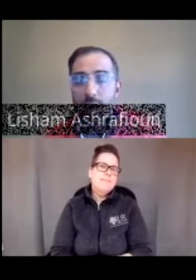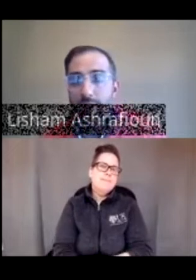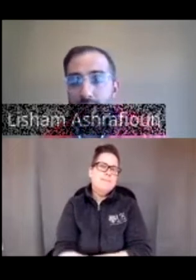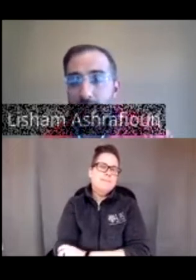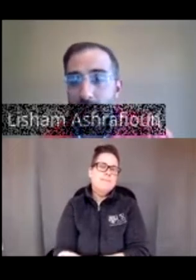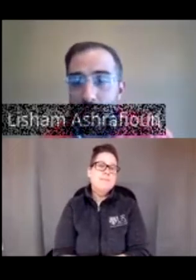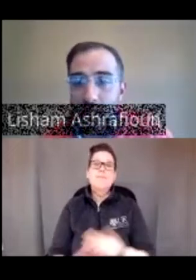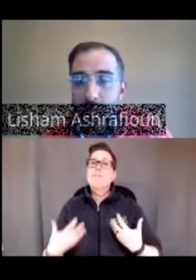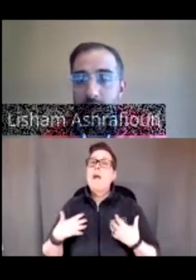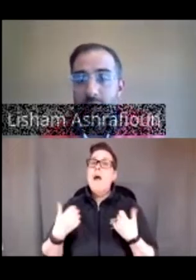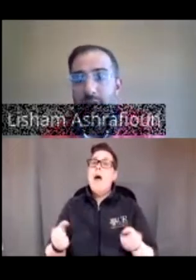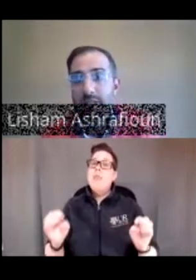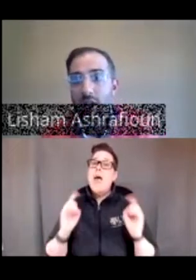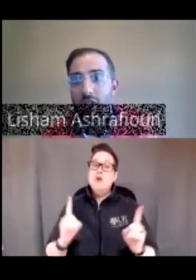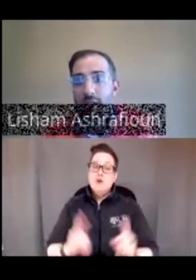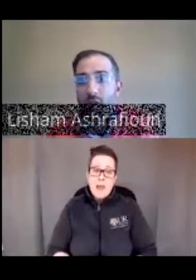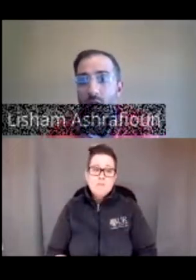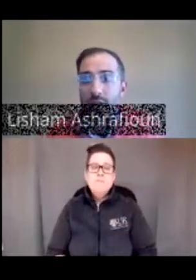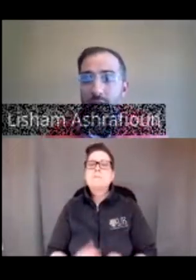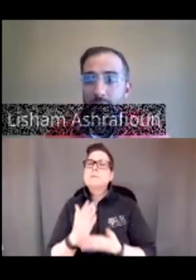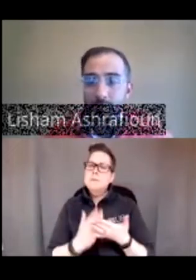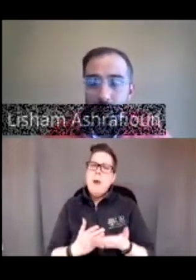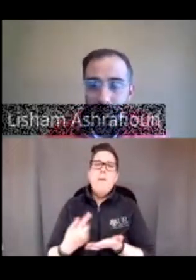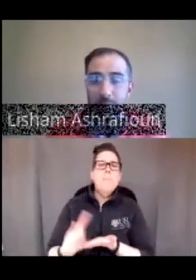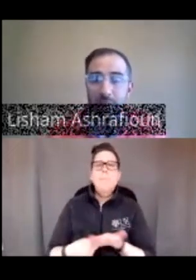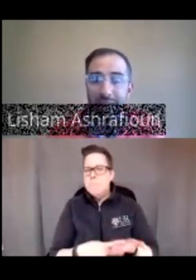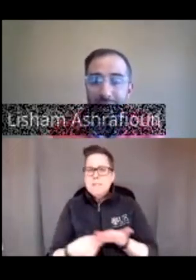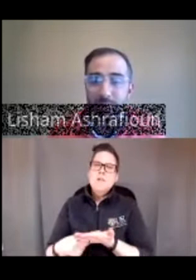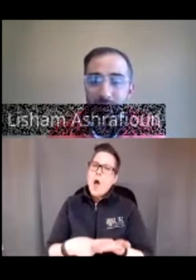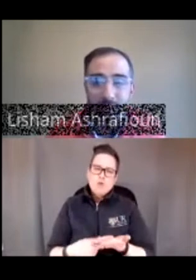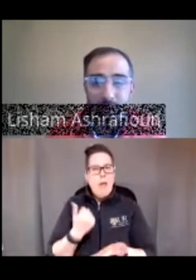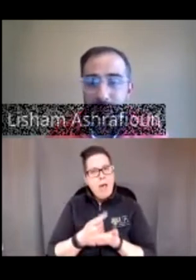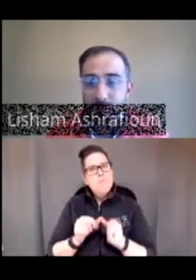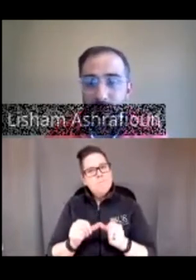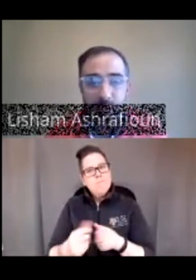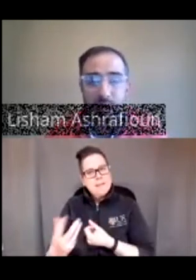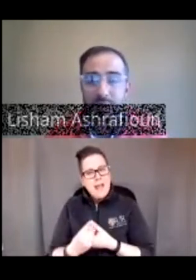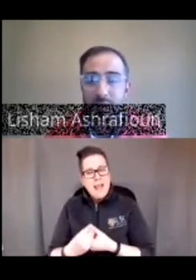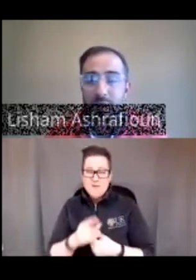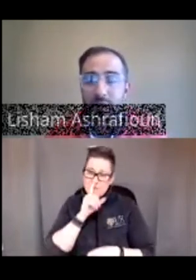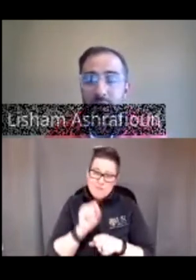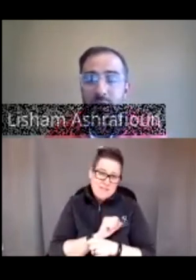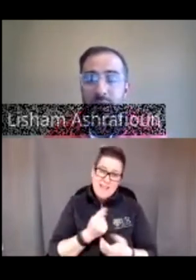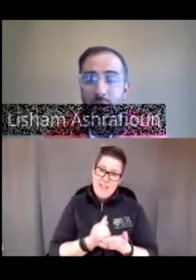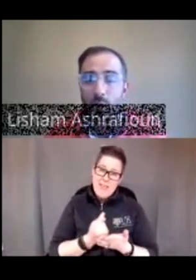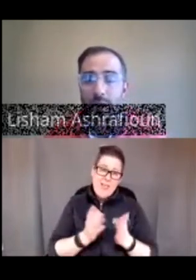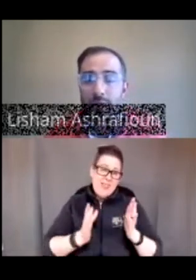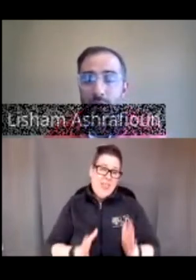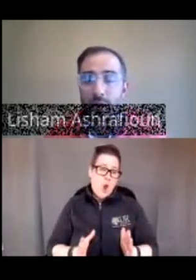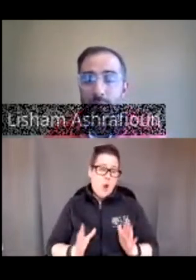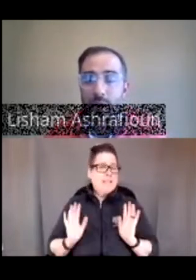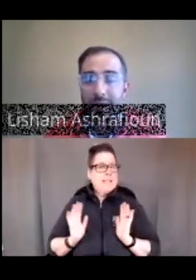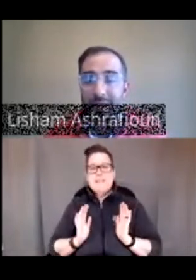For the health education, there's some discussion involved to keep people engaged, but the therapists are really directed to steer